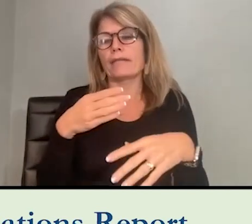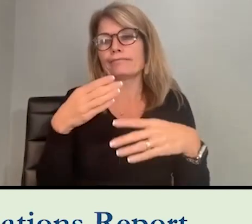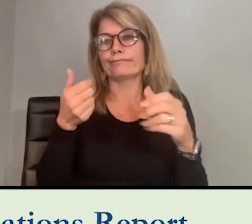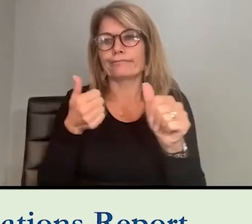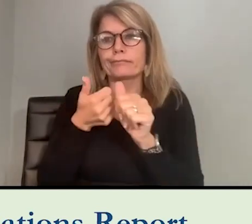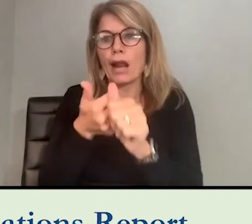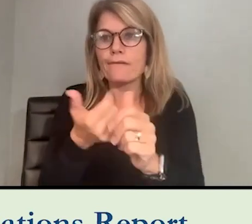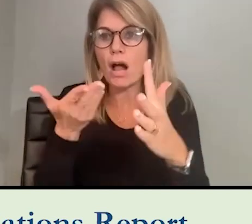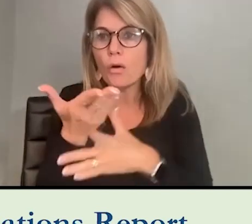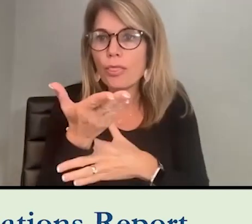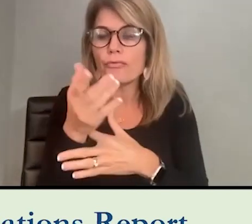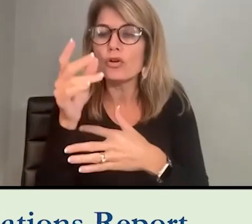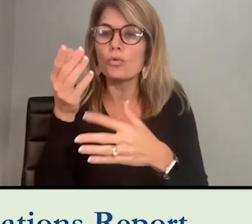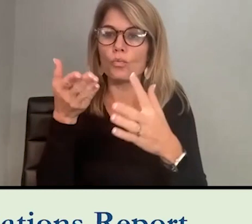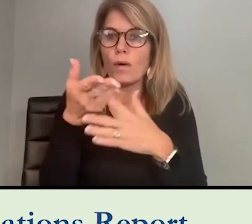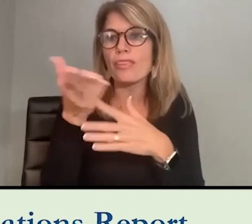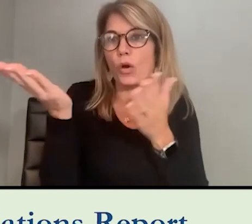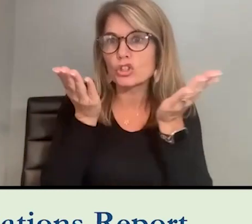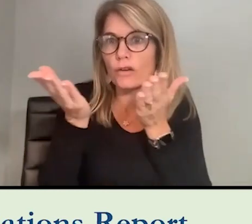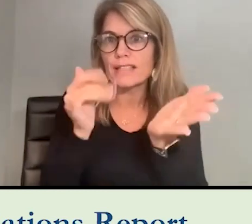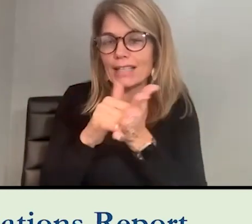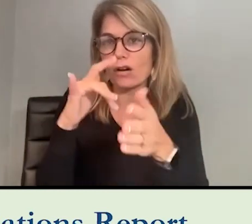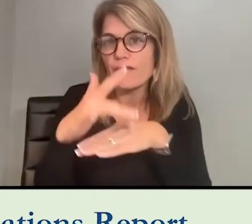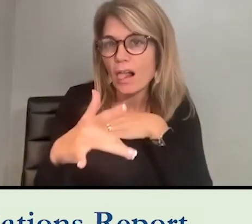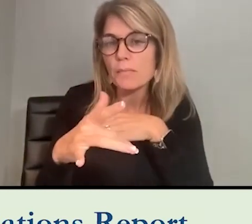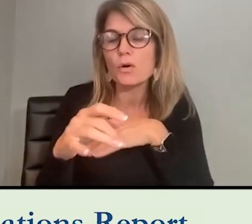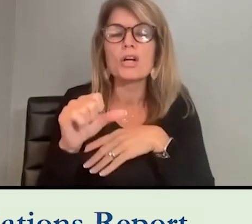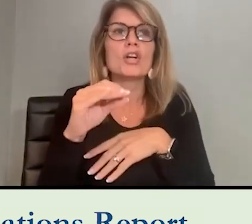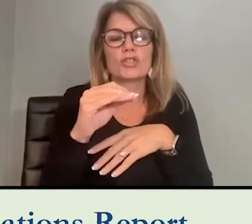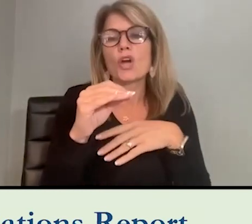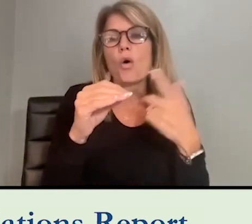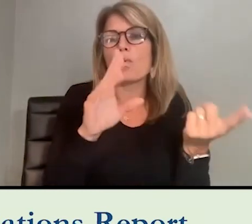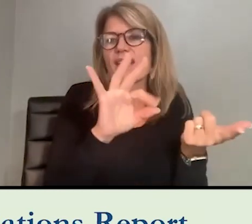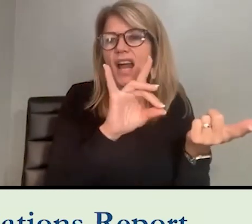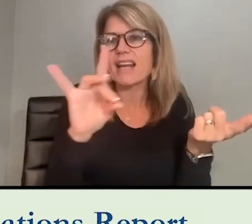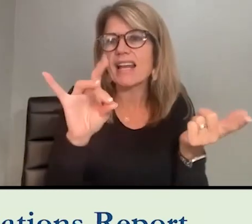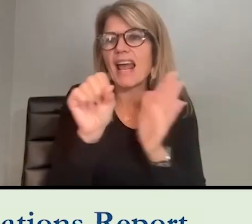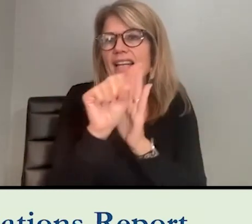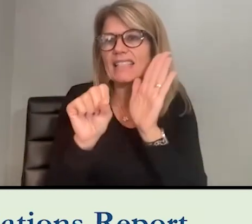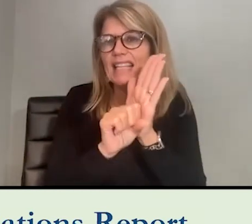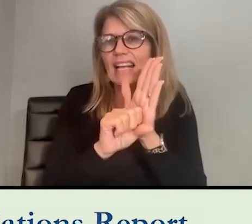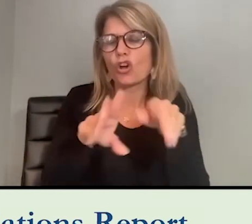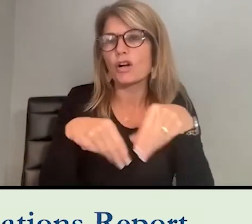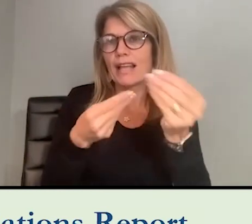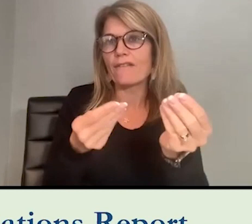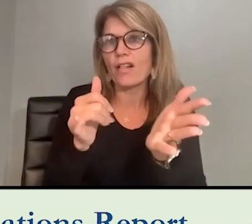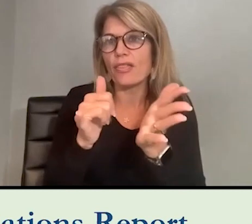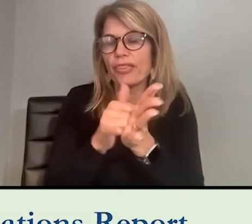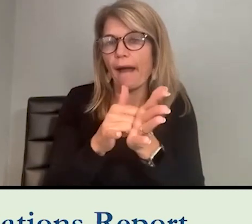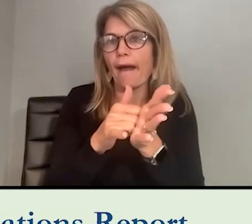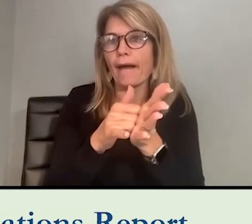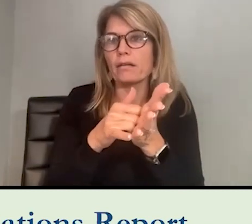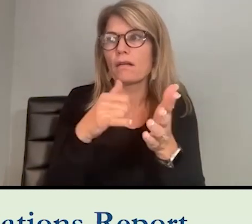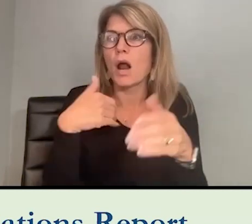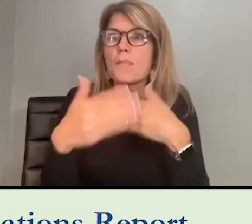be available. So in this 988, the states have been given the challenge of not only how to weave through and simplify the process, but